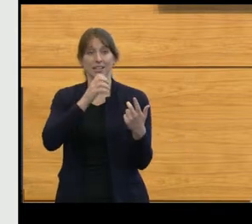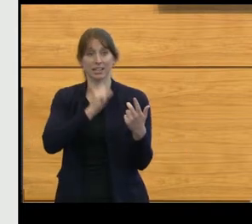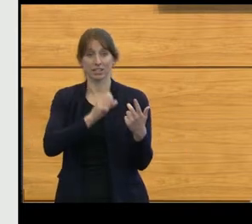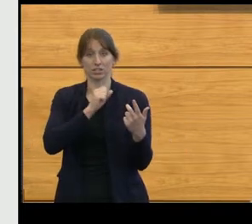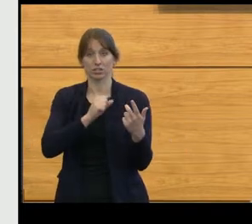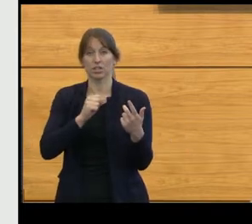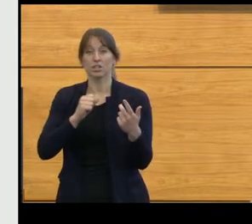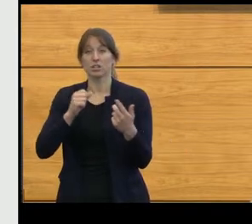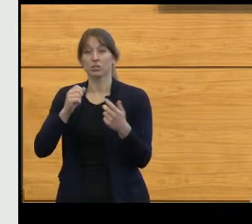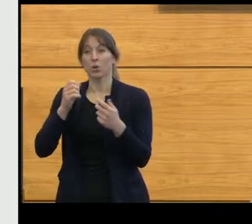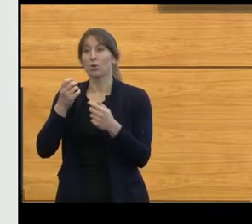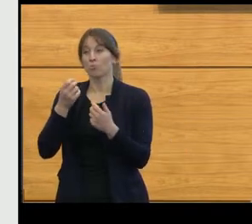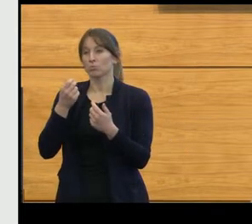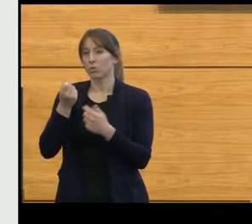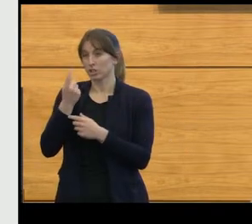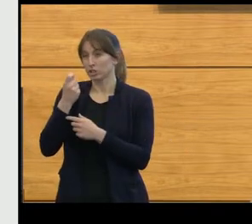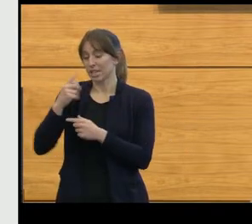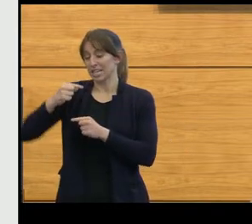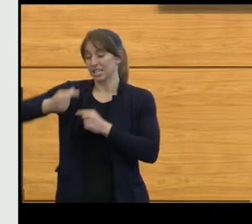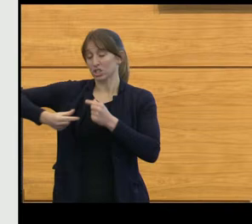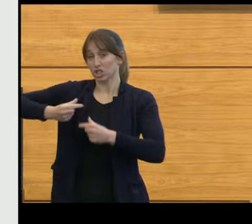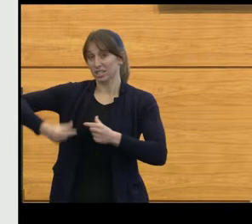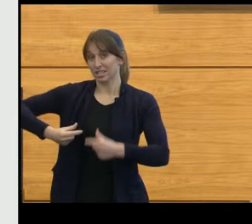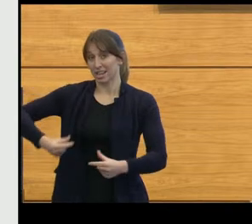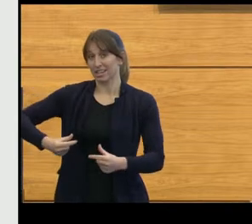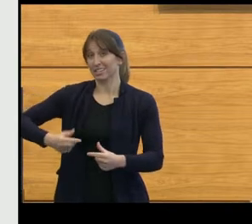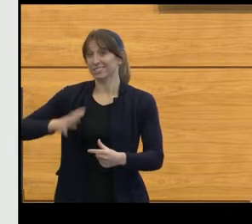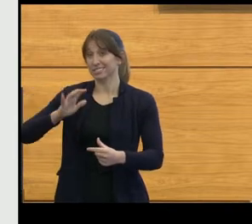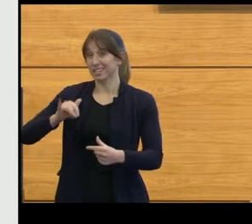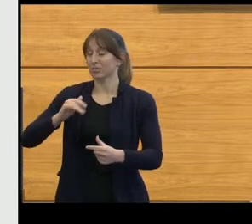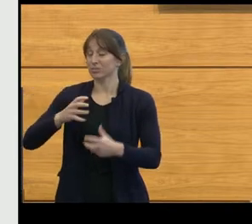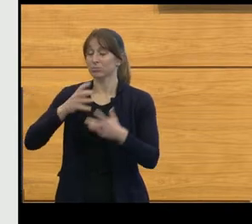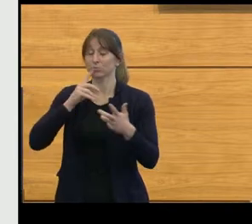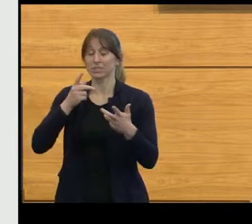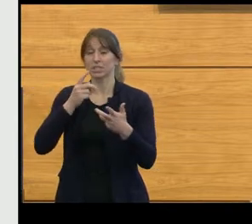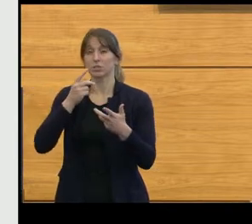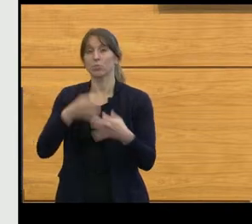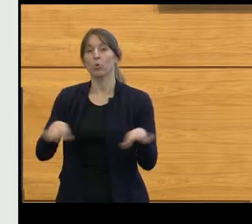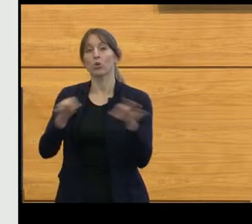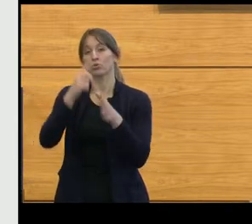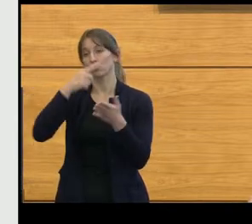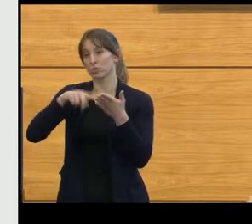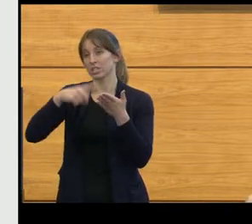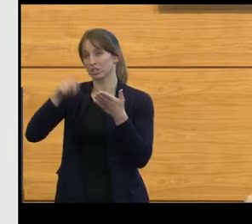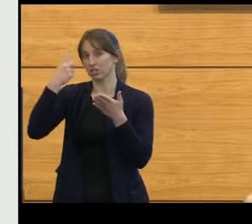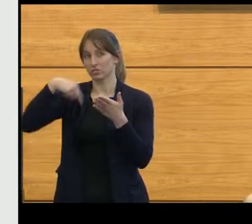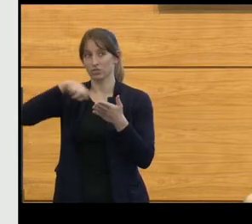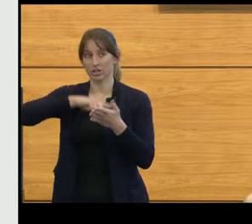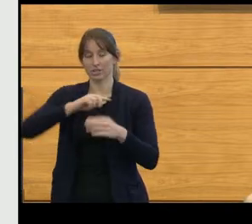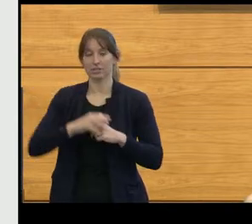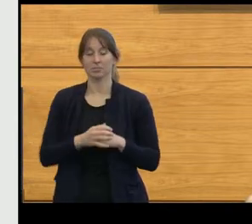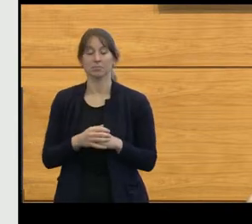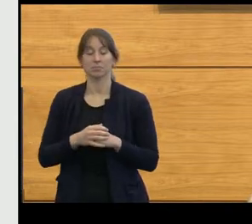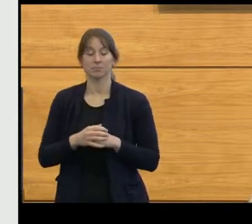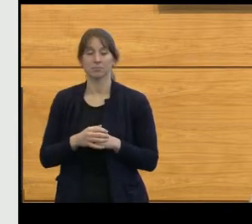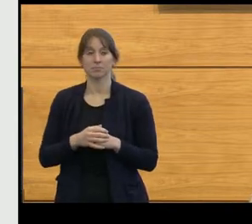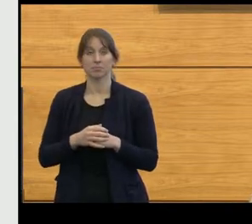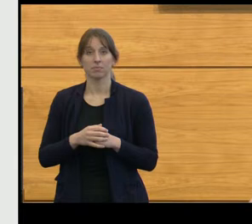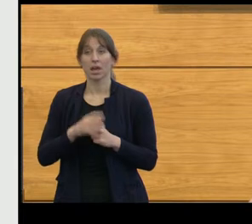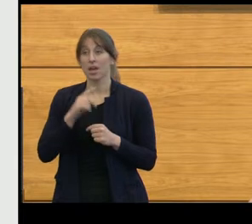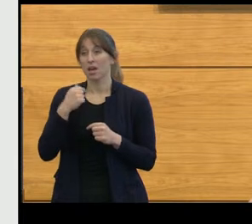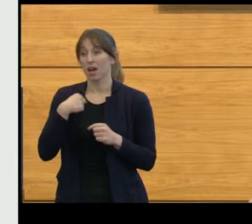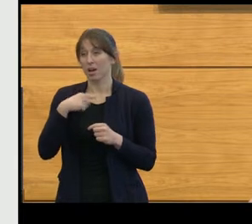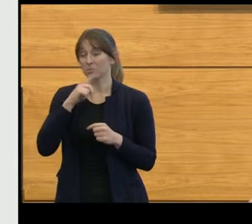been important for us over the years. Medulloblastoma long-term sequelae have been something that I've been interested in because